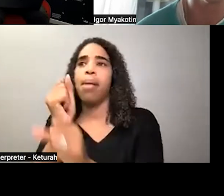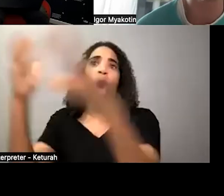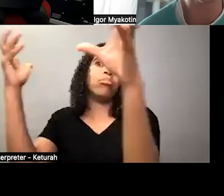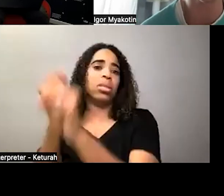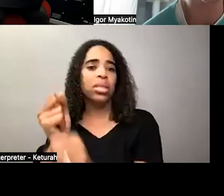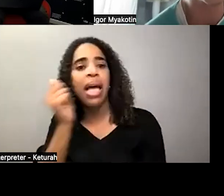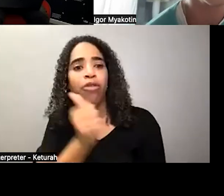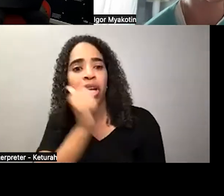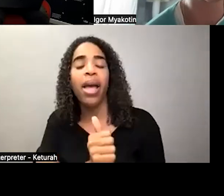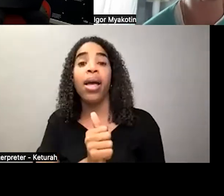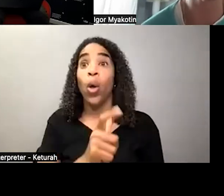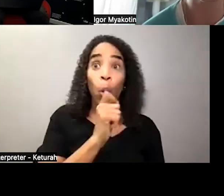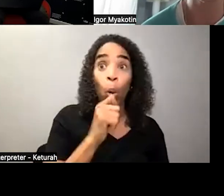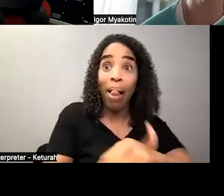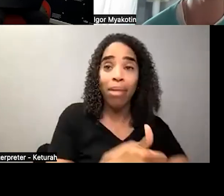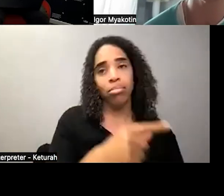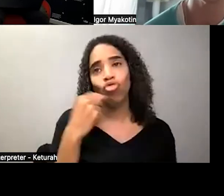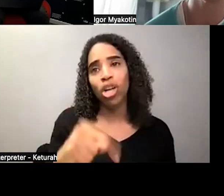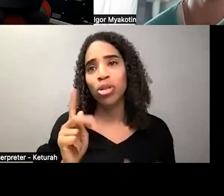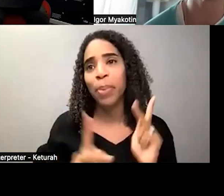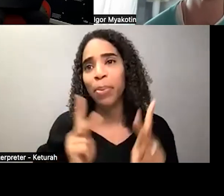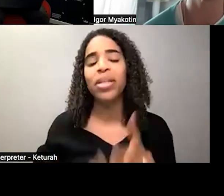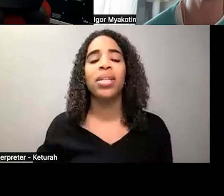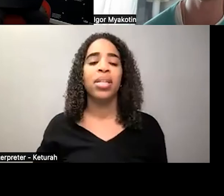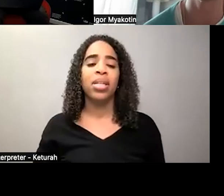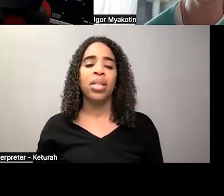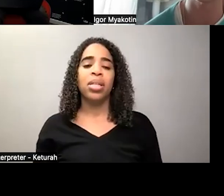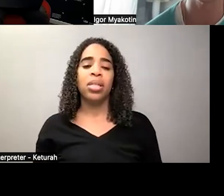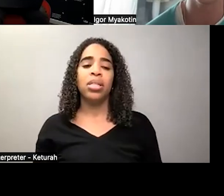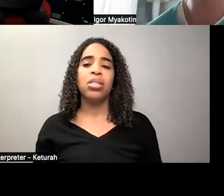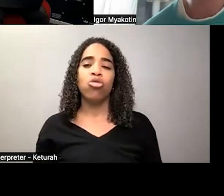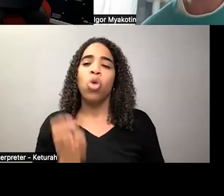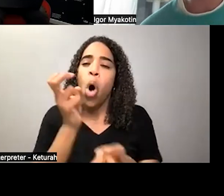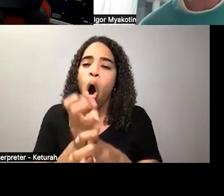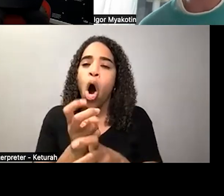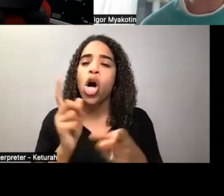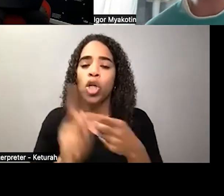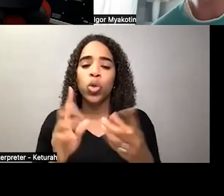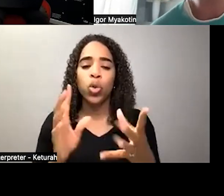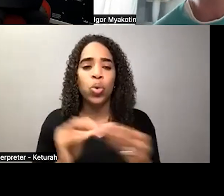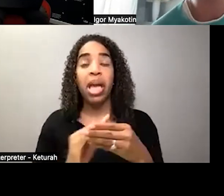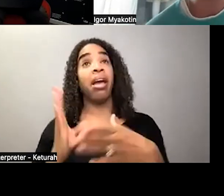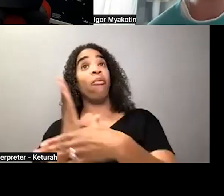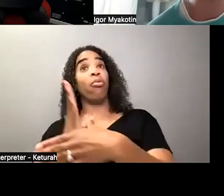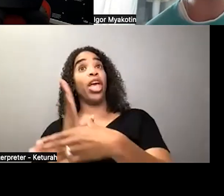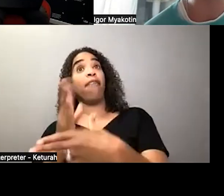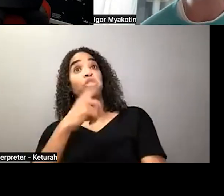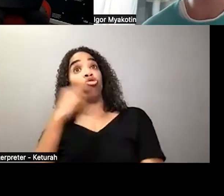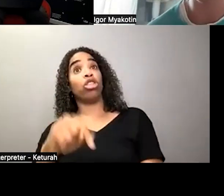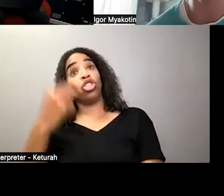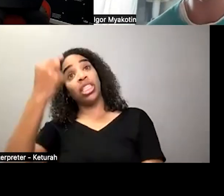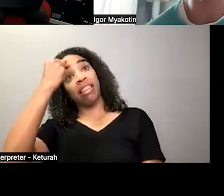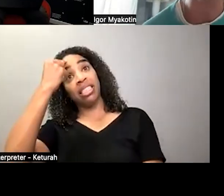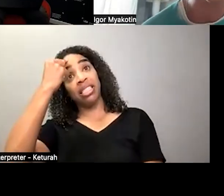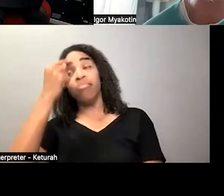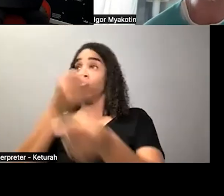by the Russians. So it's really hard to say that, oh, you know, an average Russian thinks, you know, supports